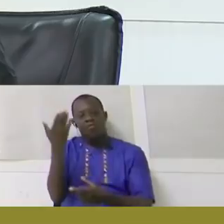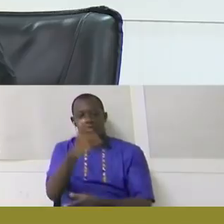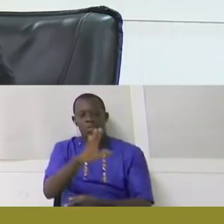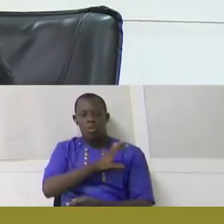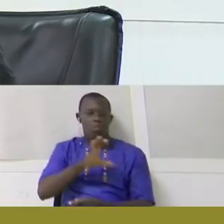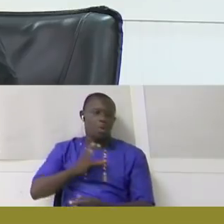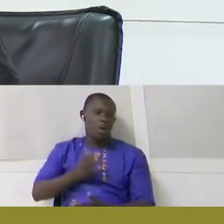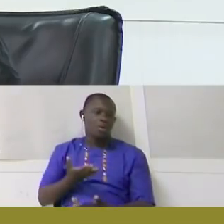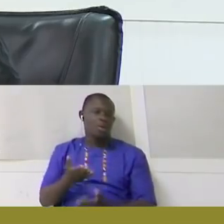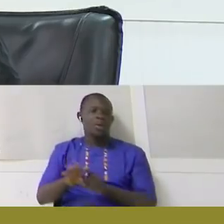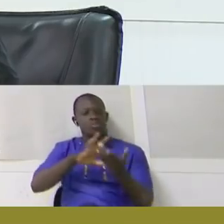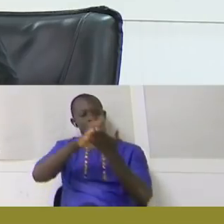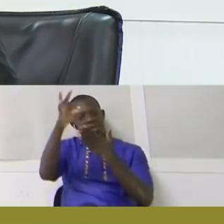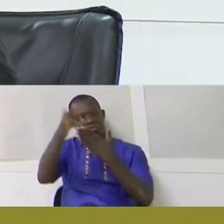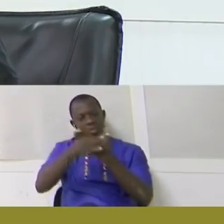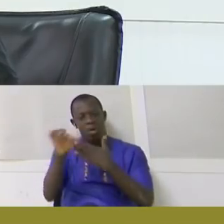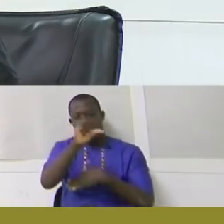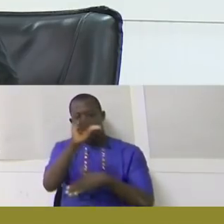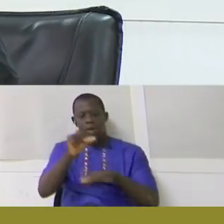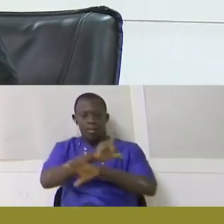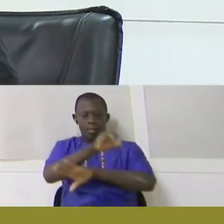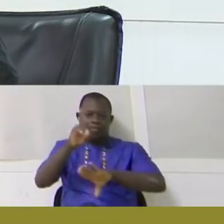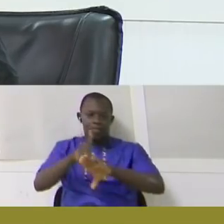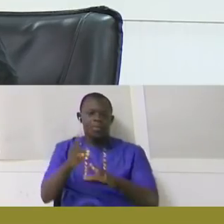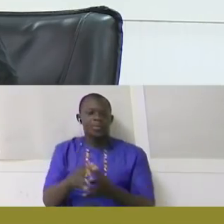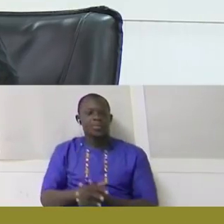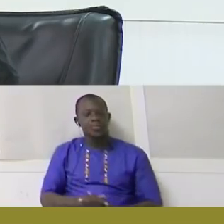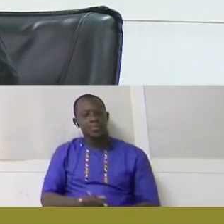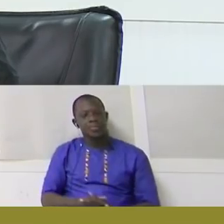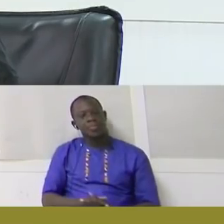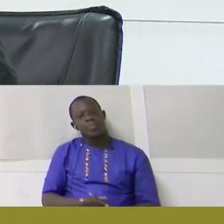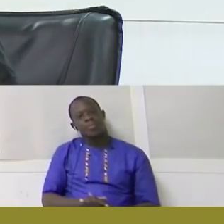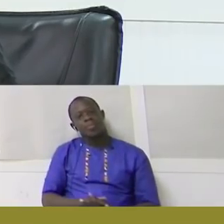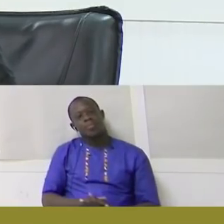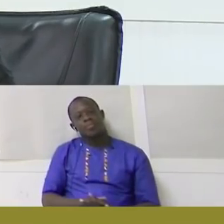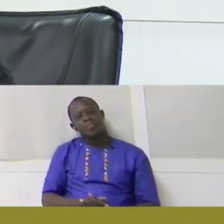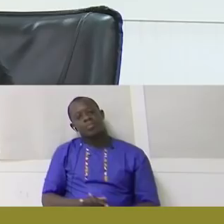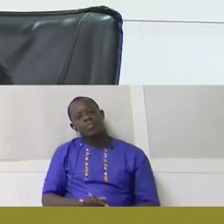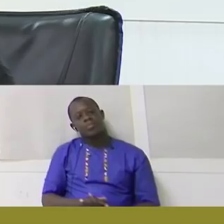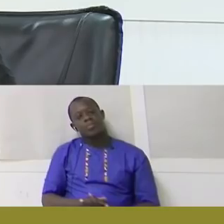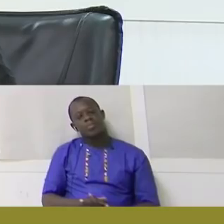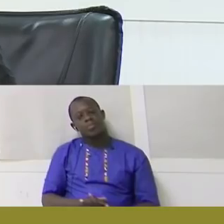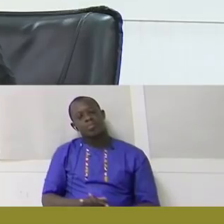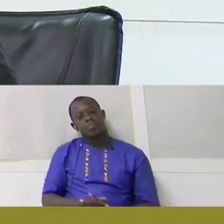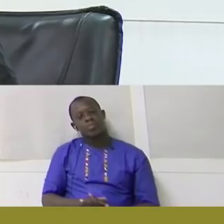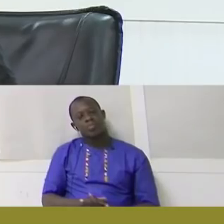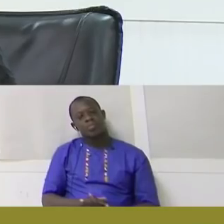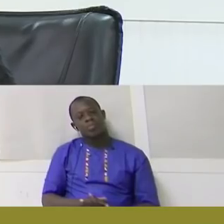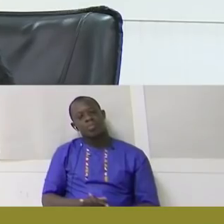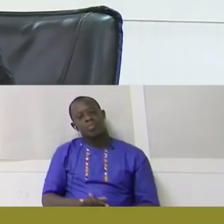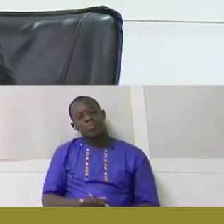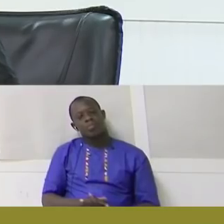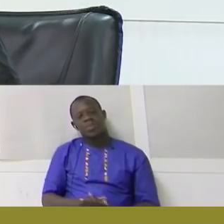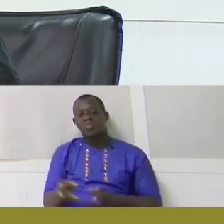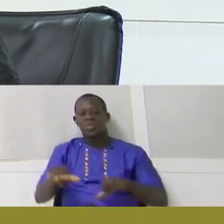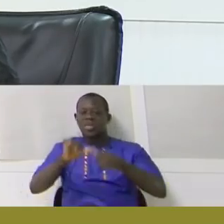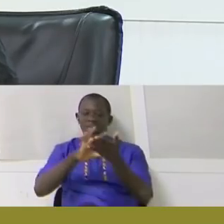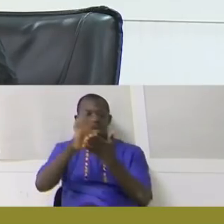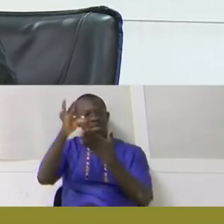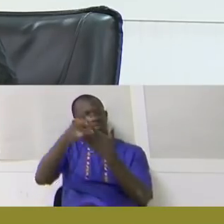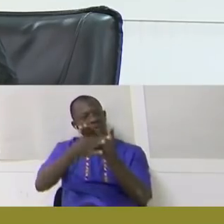us. Ñu toxu waat fenen. We relocated to another place. Ma neka di toxu ak suma xalé rek.